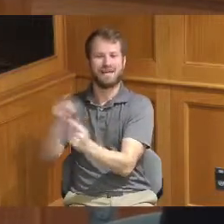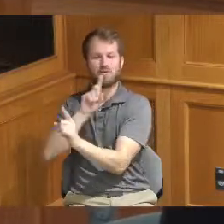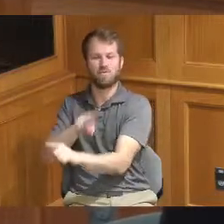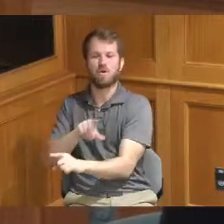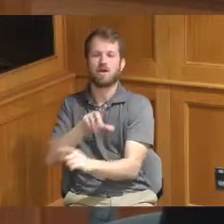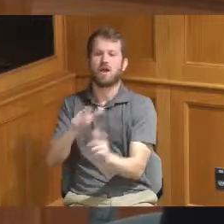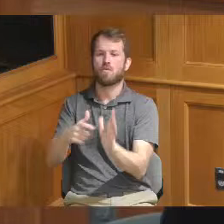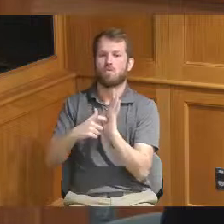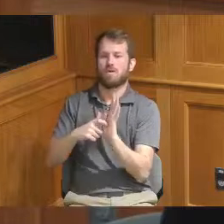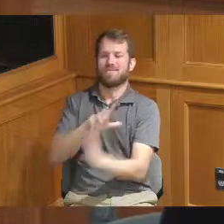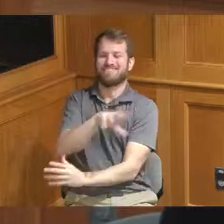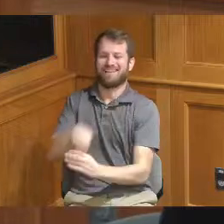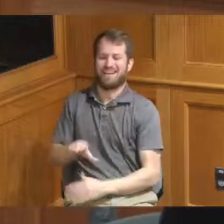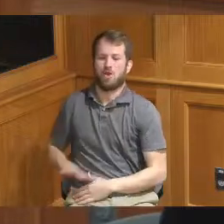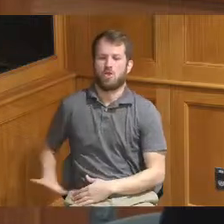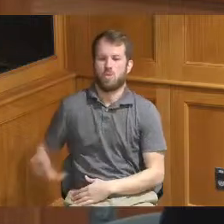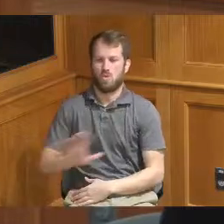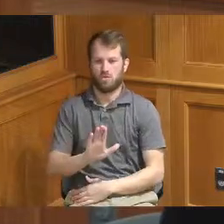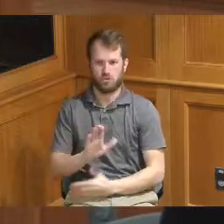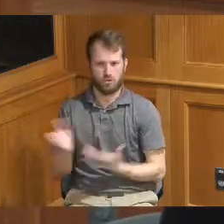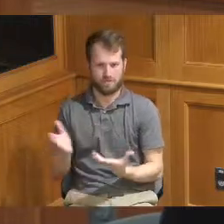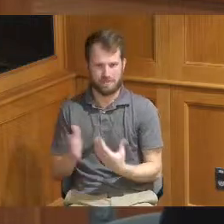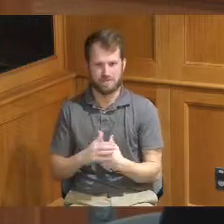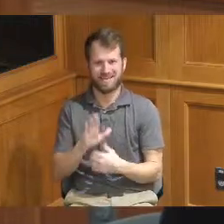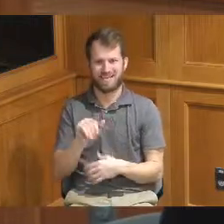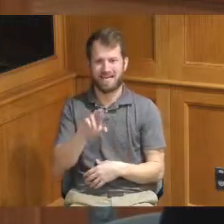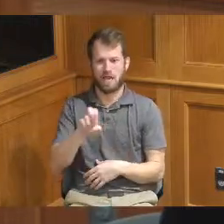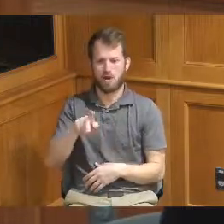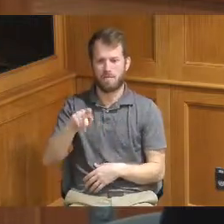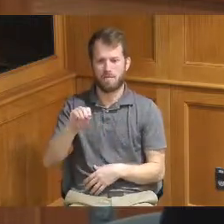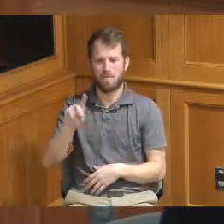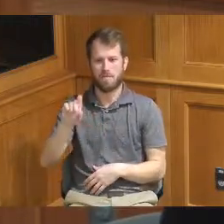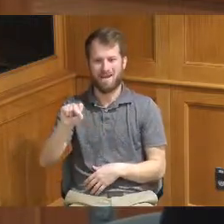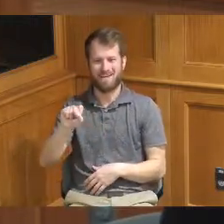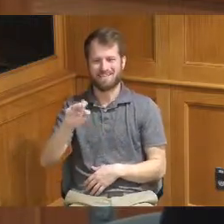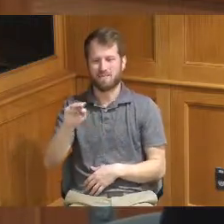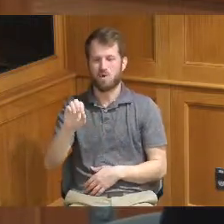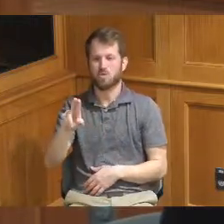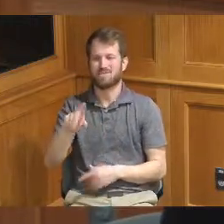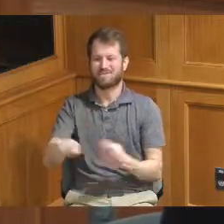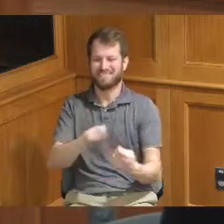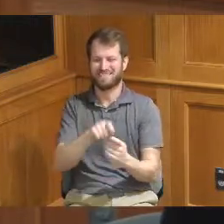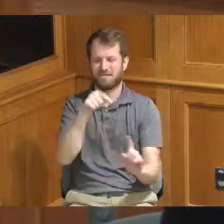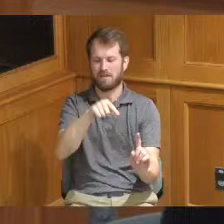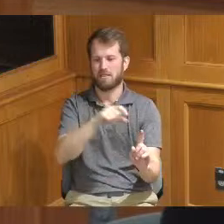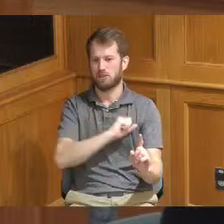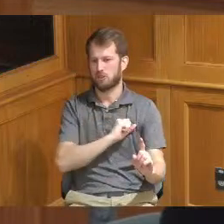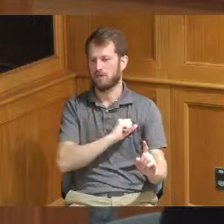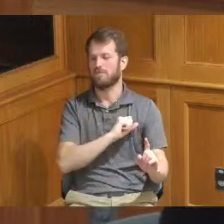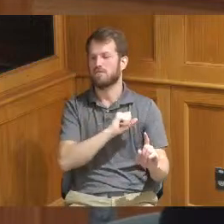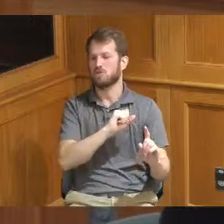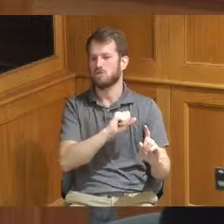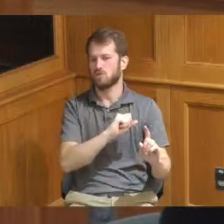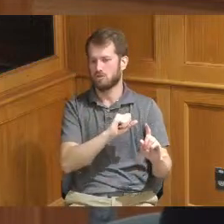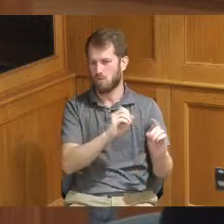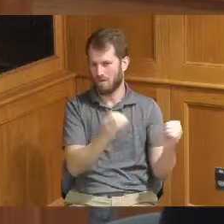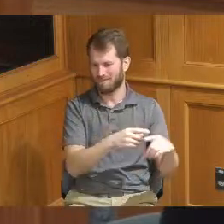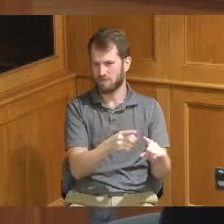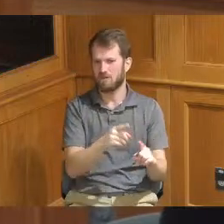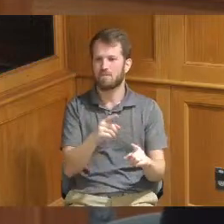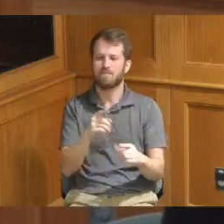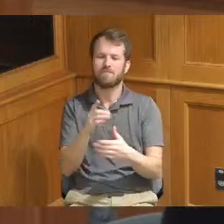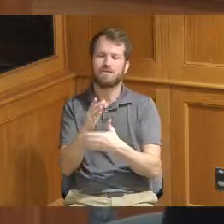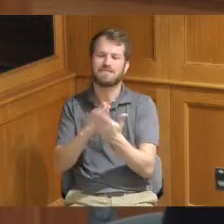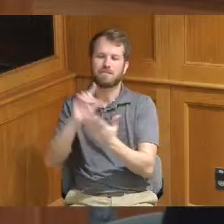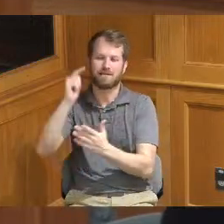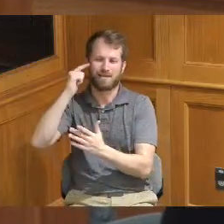all of those services. That Care Pods MOU specifically for the Sheriff's Office covers expenses related to some capital builds that we need to